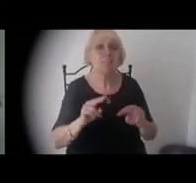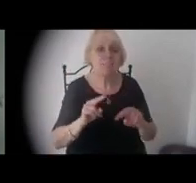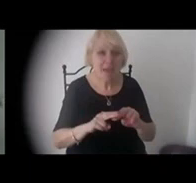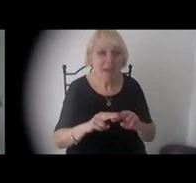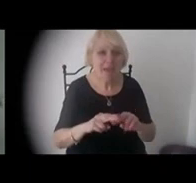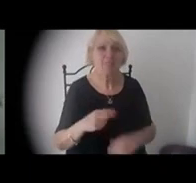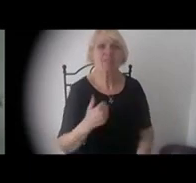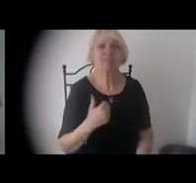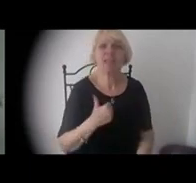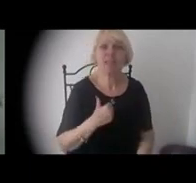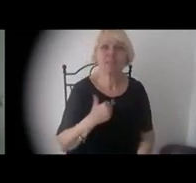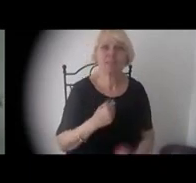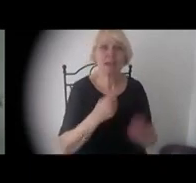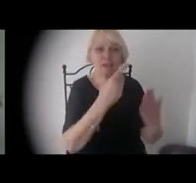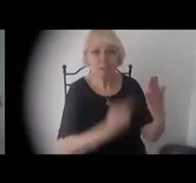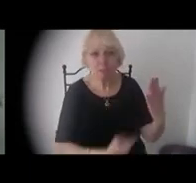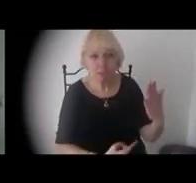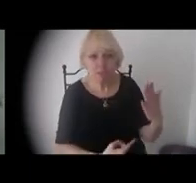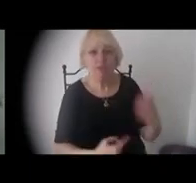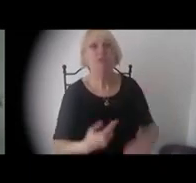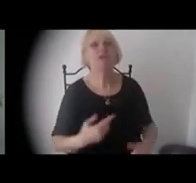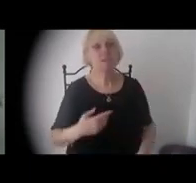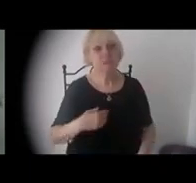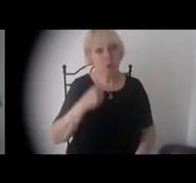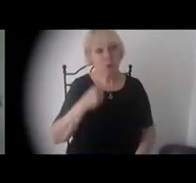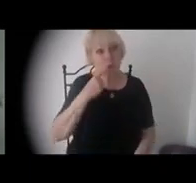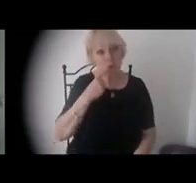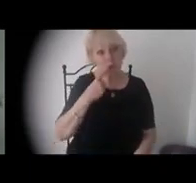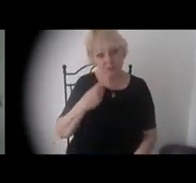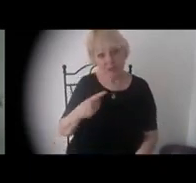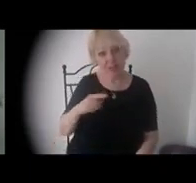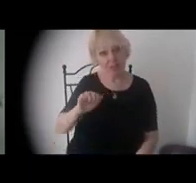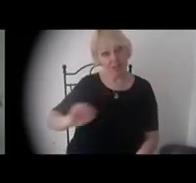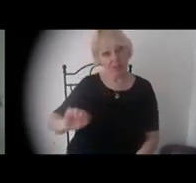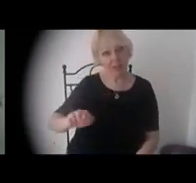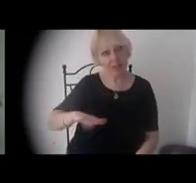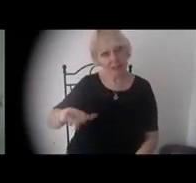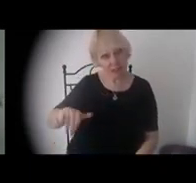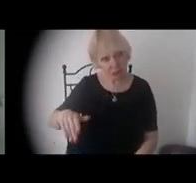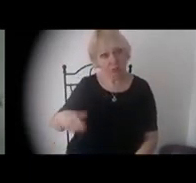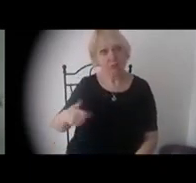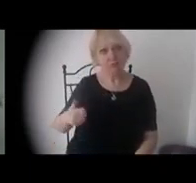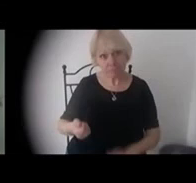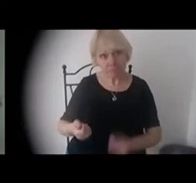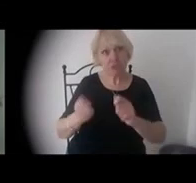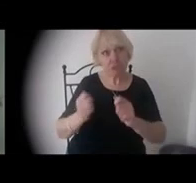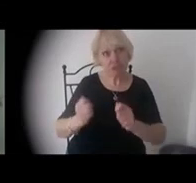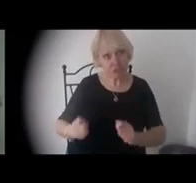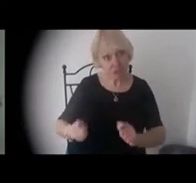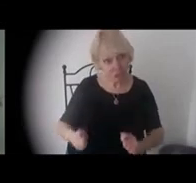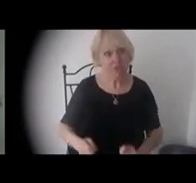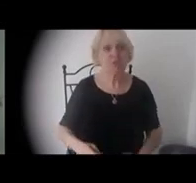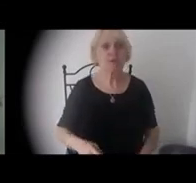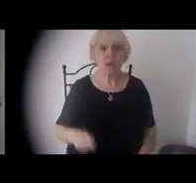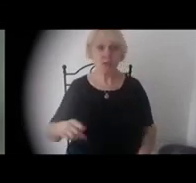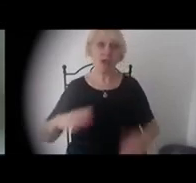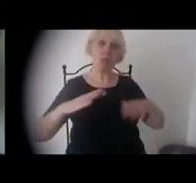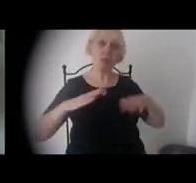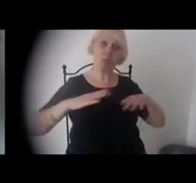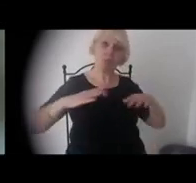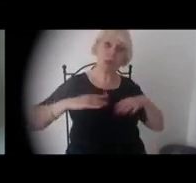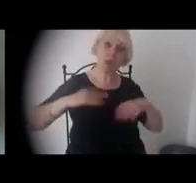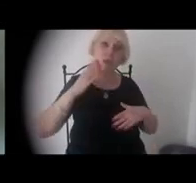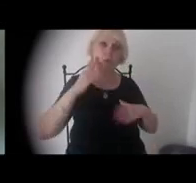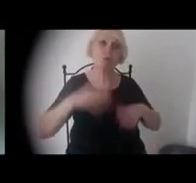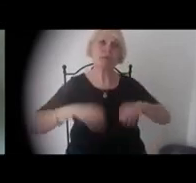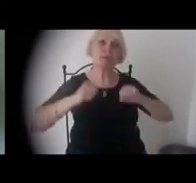let their children know what to expect. And if we prepare them well, if we alleviate some of that anxiety, we'll probably save ourselves a lot of that work